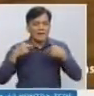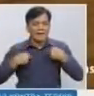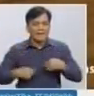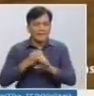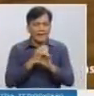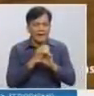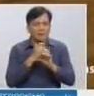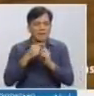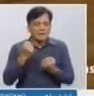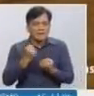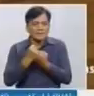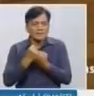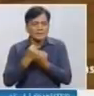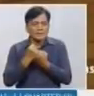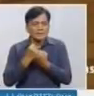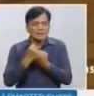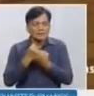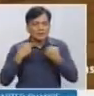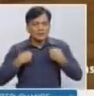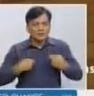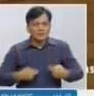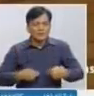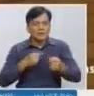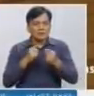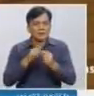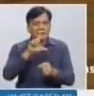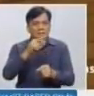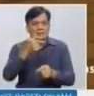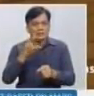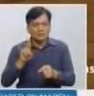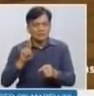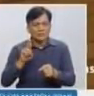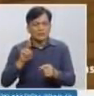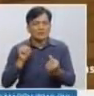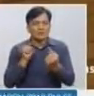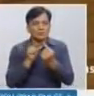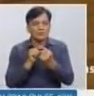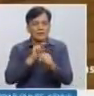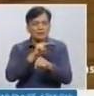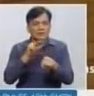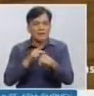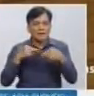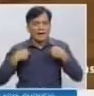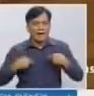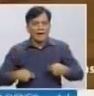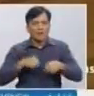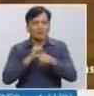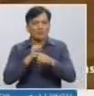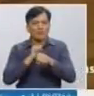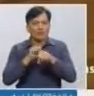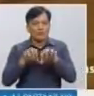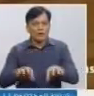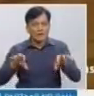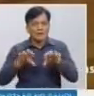supplement human resource gaps in the LGUs through a national health